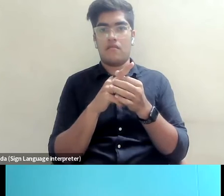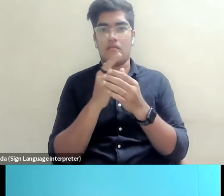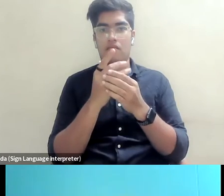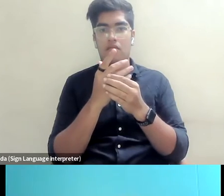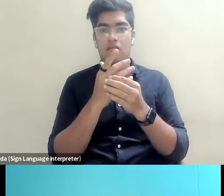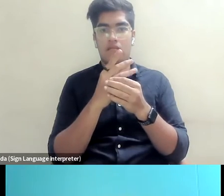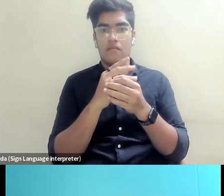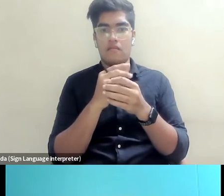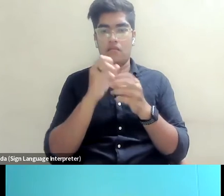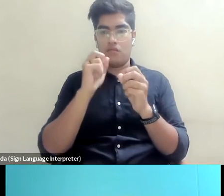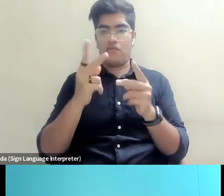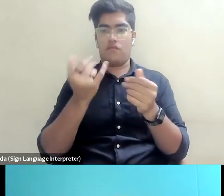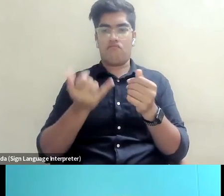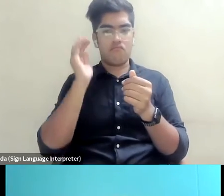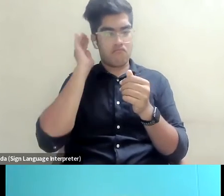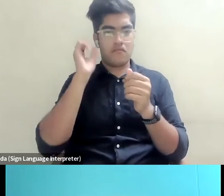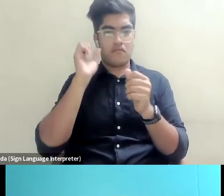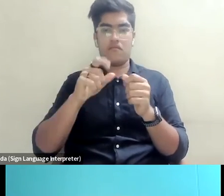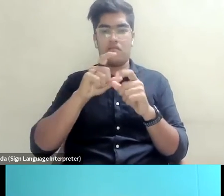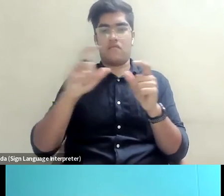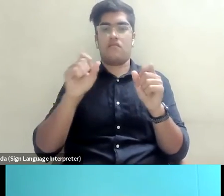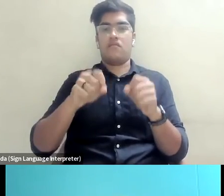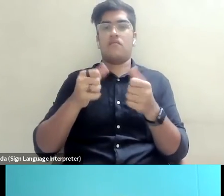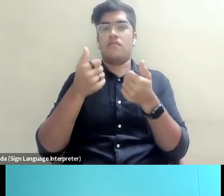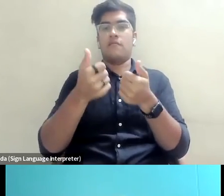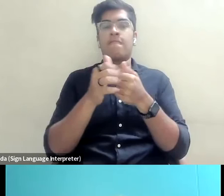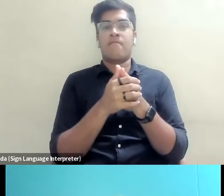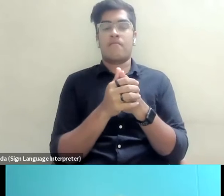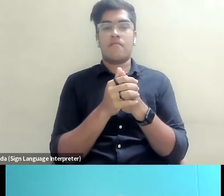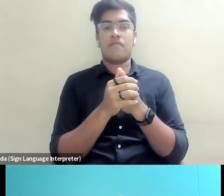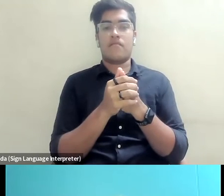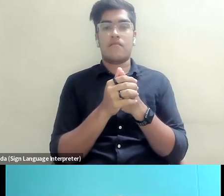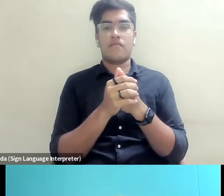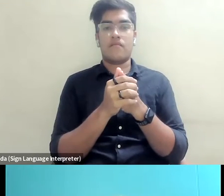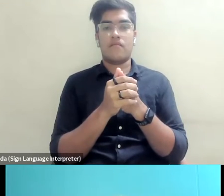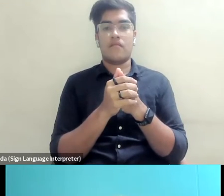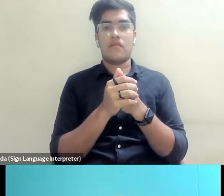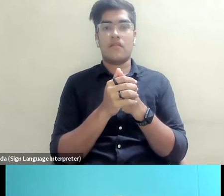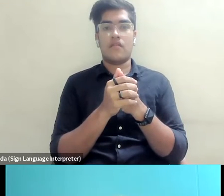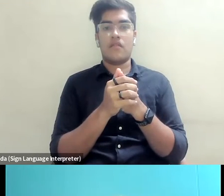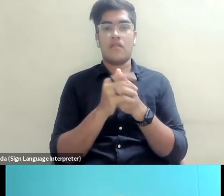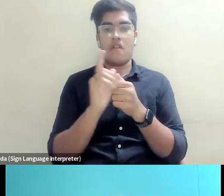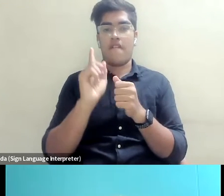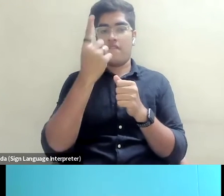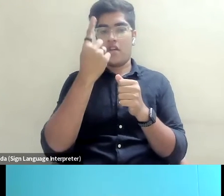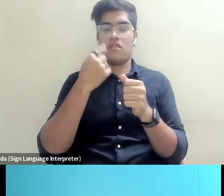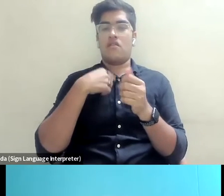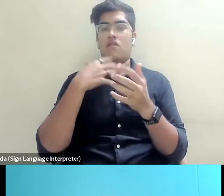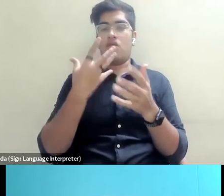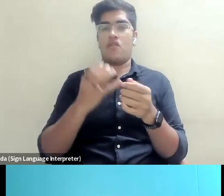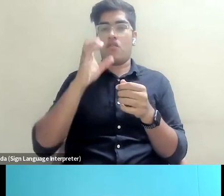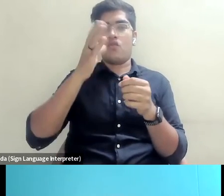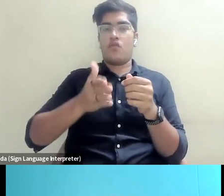Yeah, am I audible? Yeah, you are audible now. Yeah. So first of all, let me